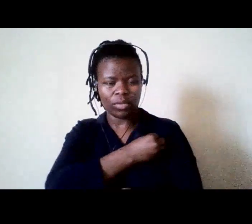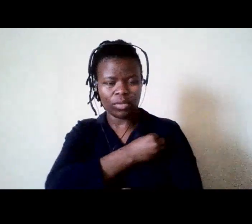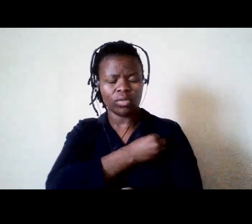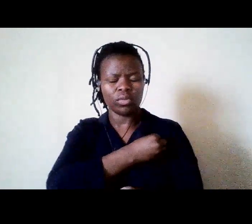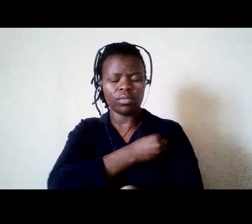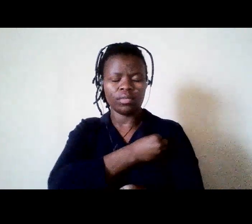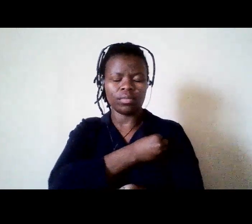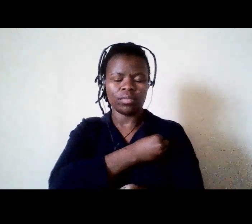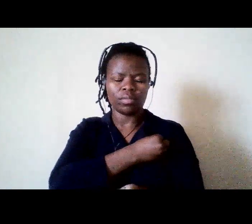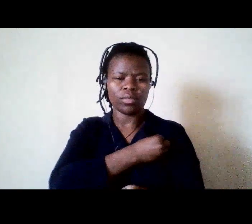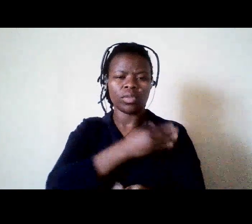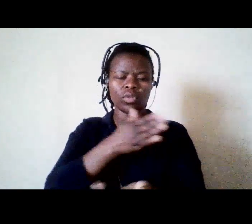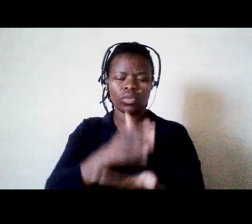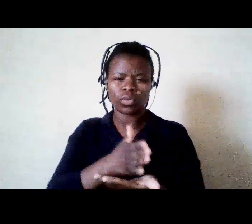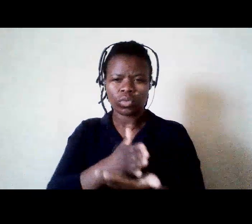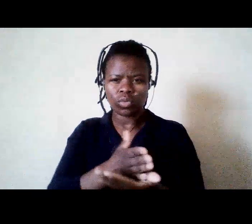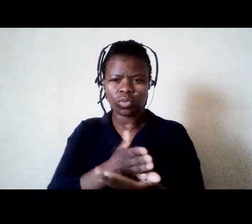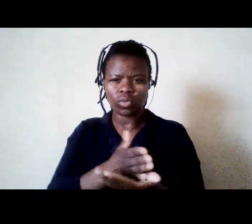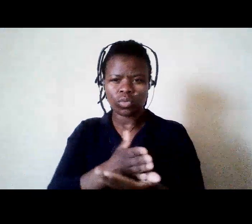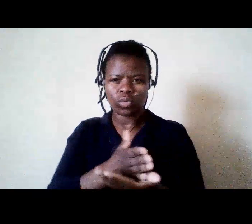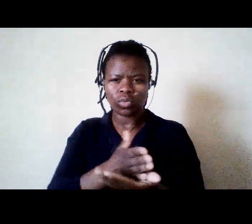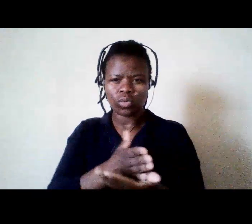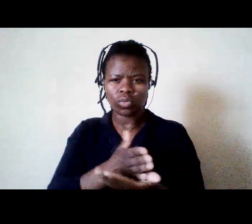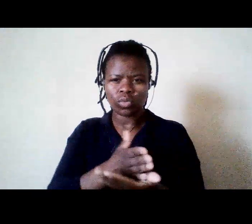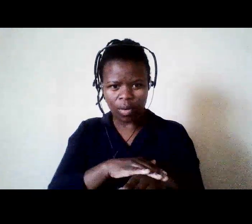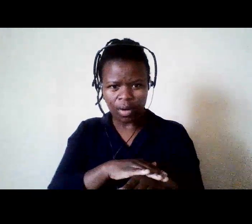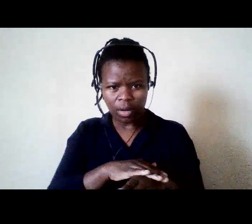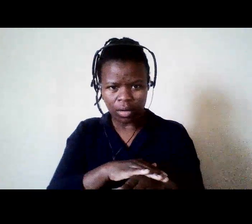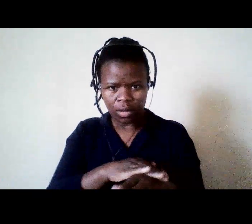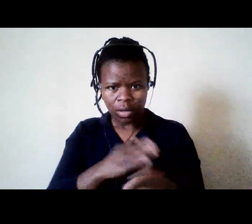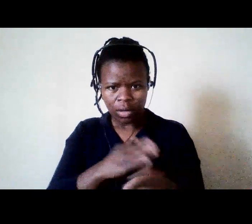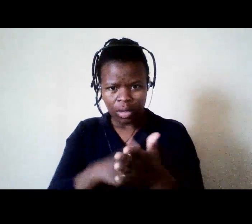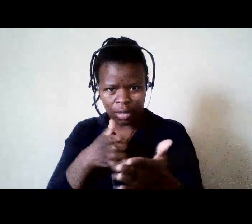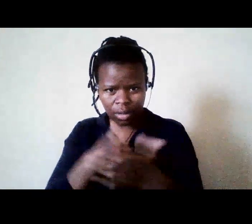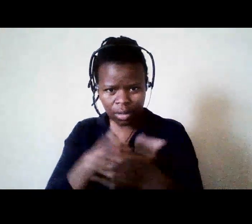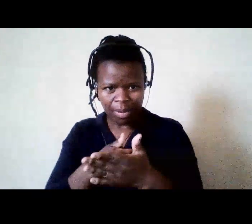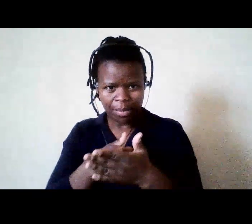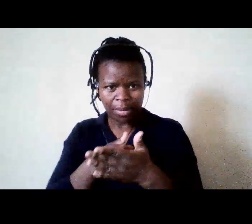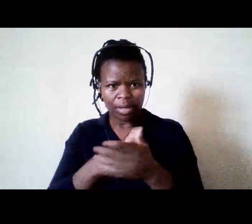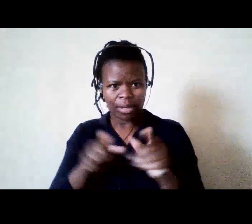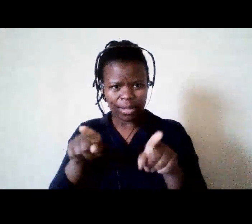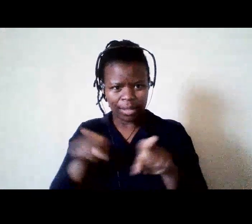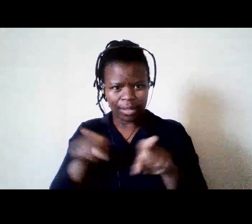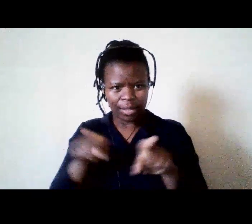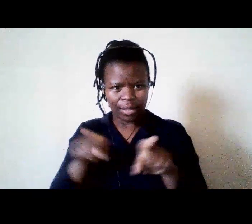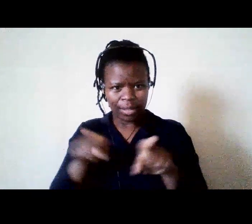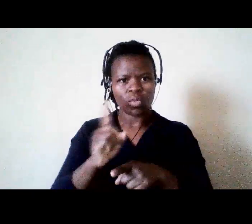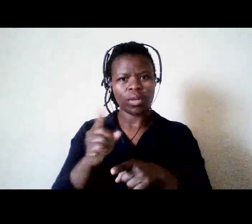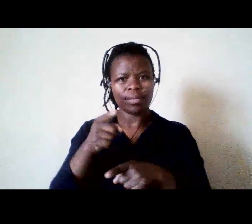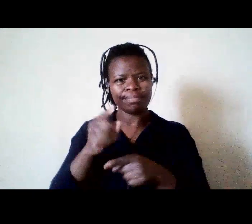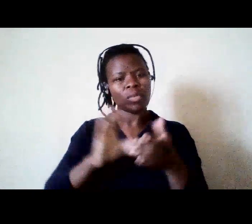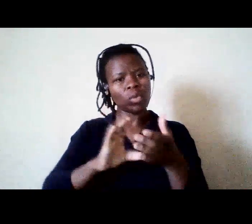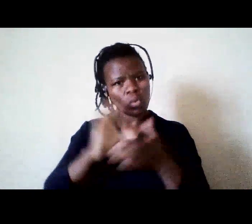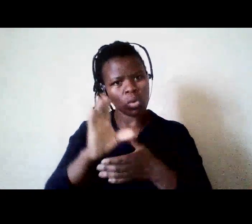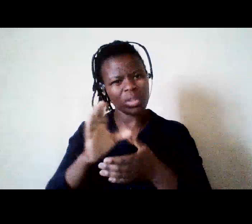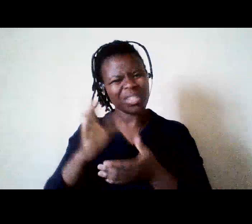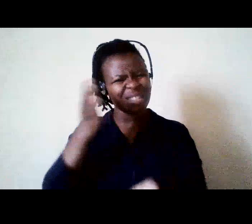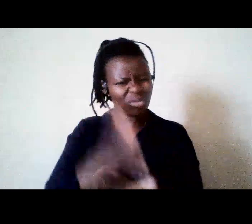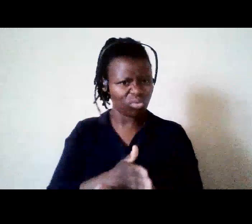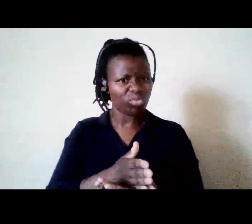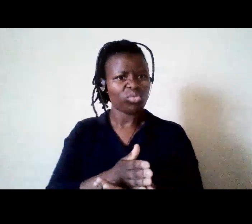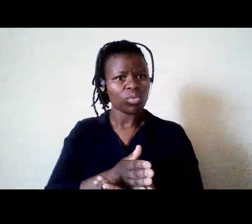impairment is a challenge. So that's something you're supposed to be grabbing from this course. Yes, it's true. Of course, everybody has needs.